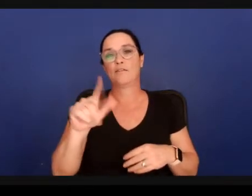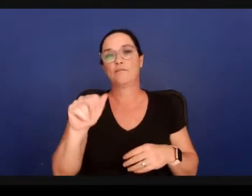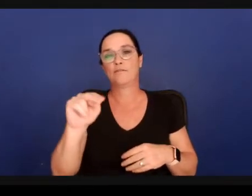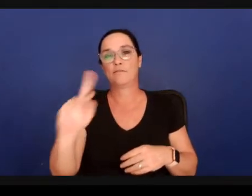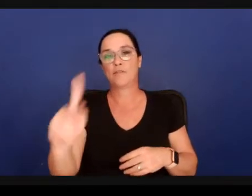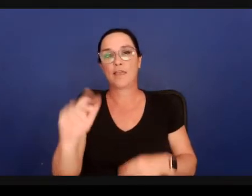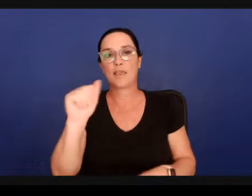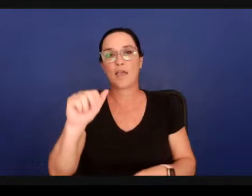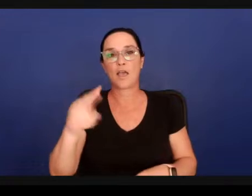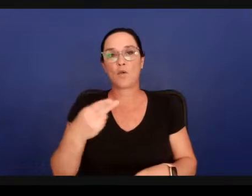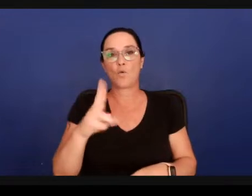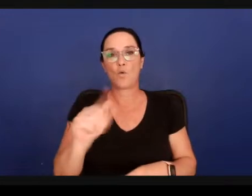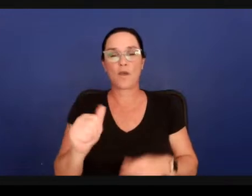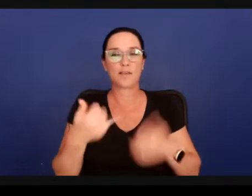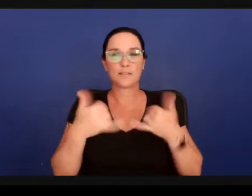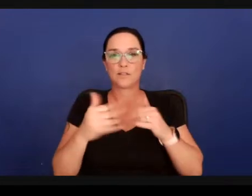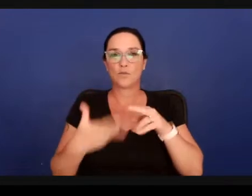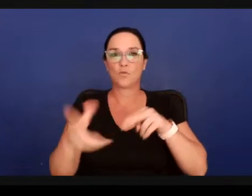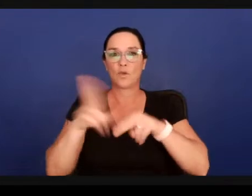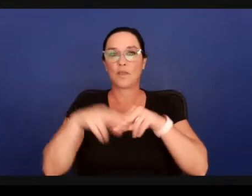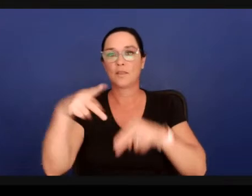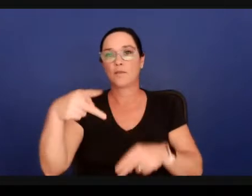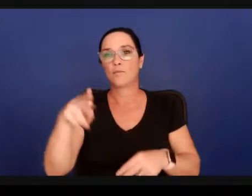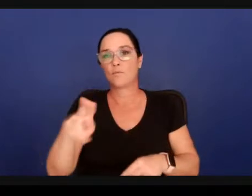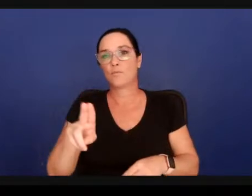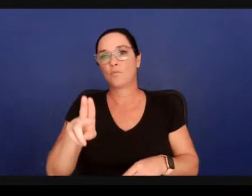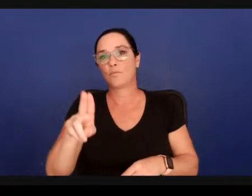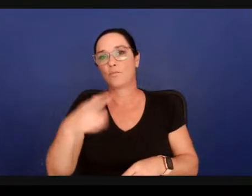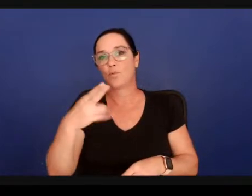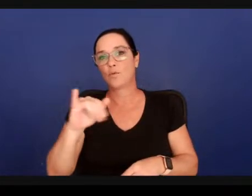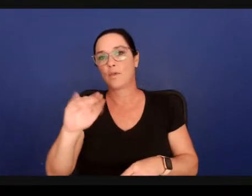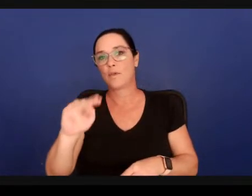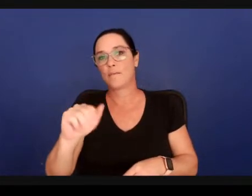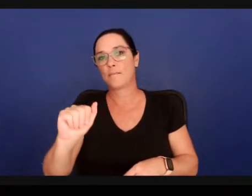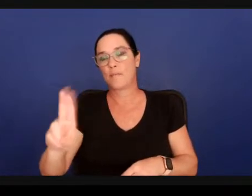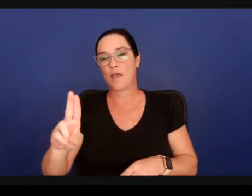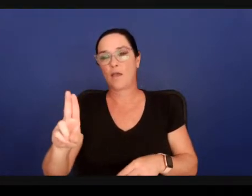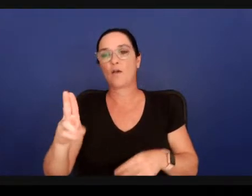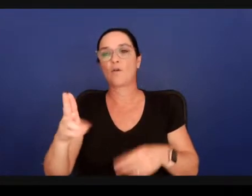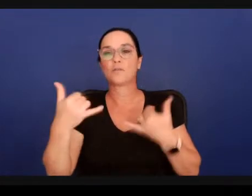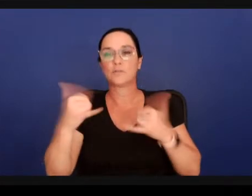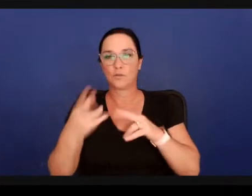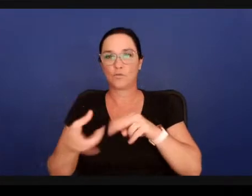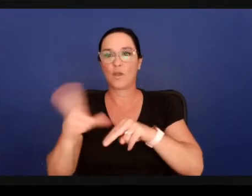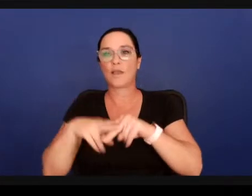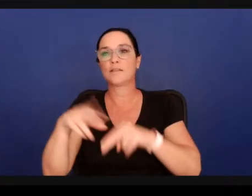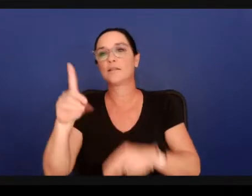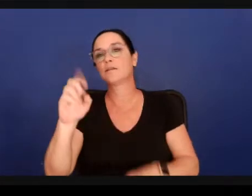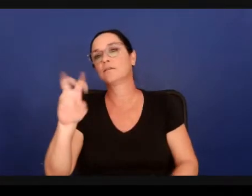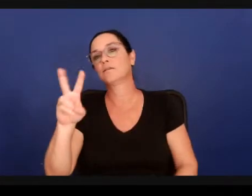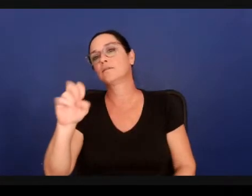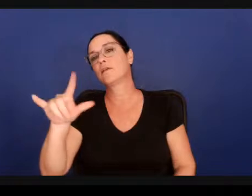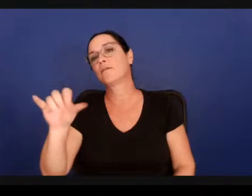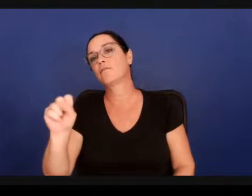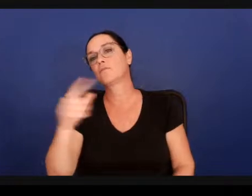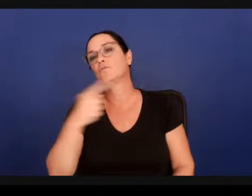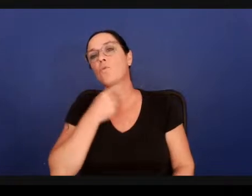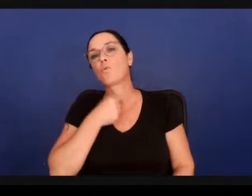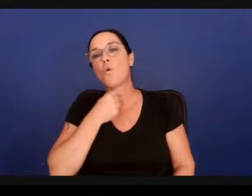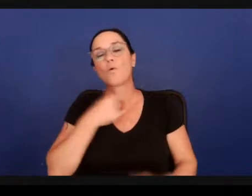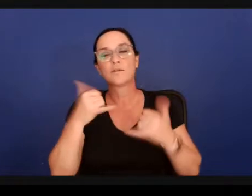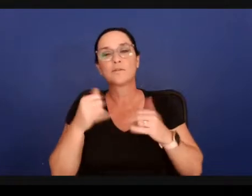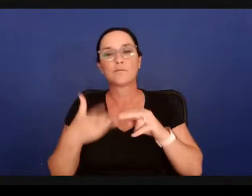rising, Puhimau is still rising, Devil's Throat still rising, and all these stations are still moving east and